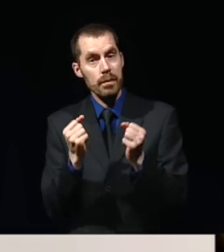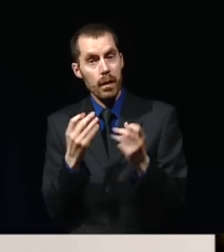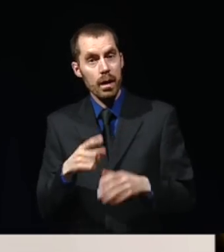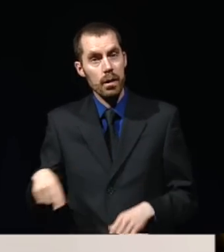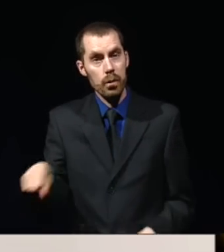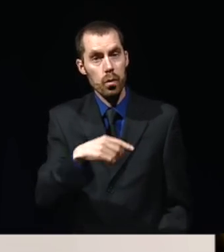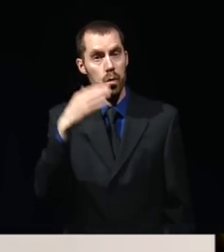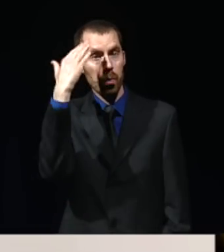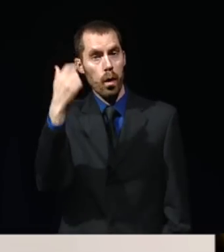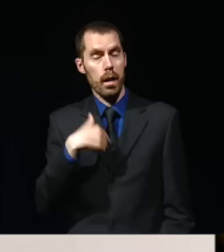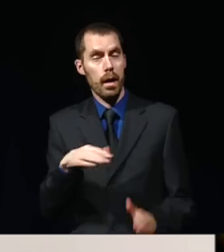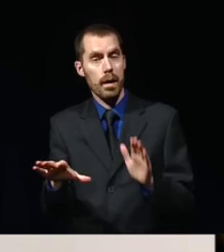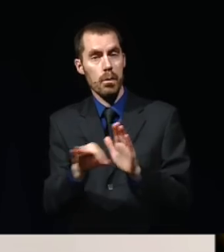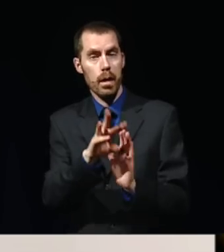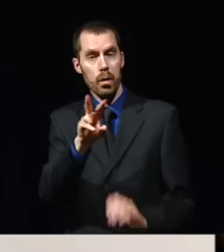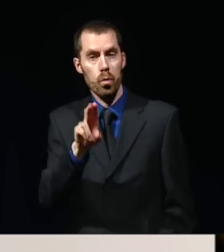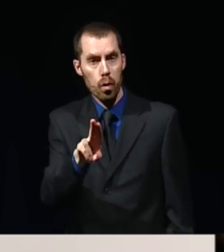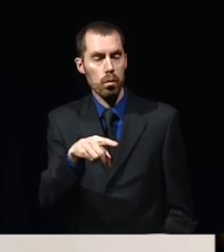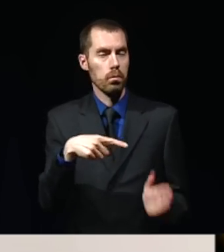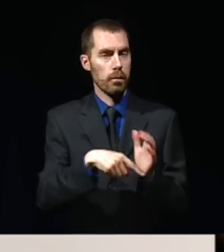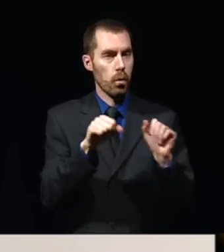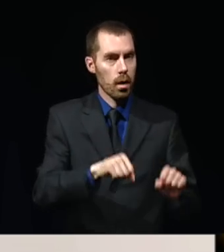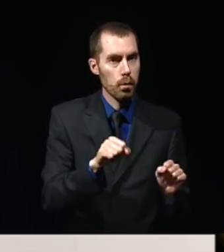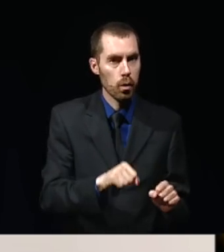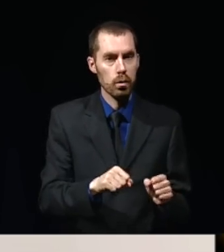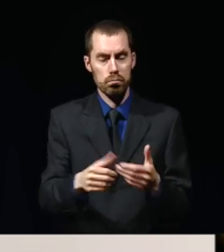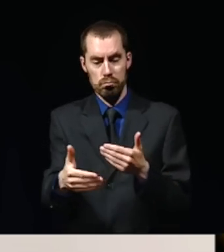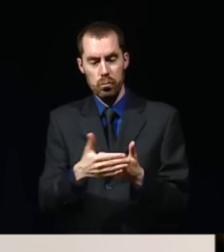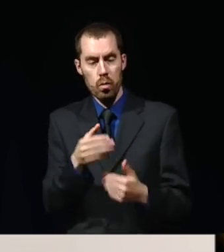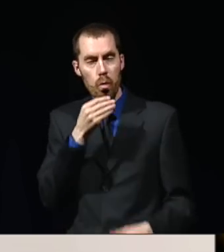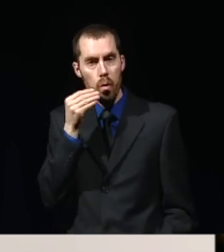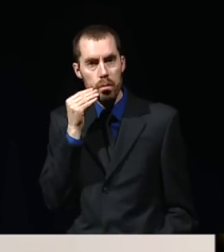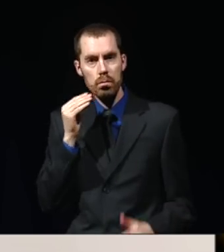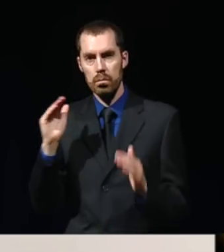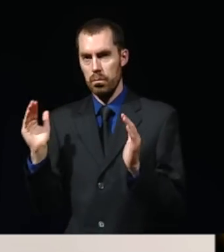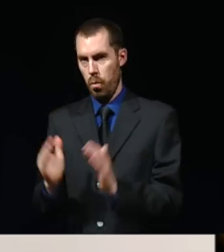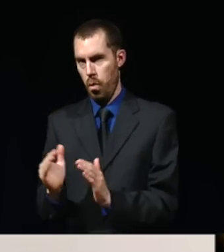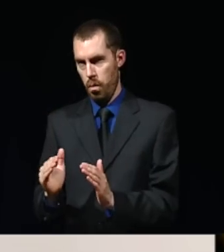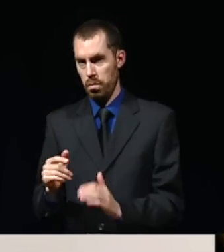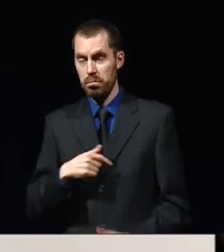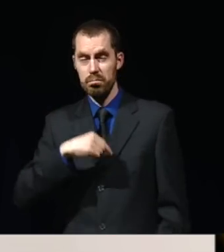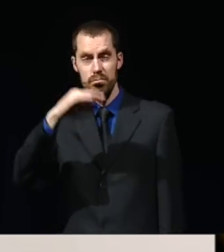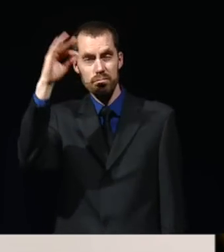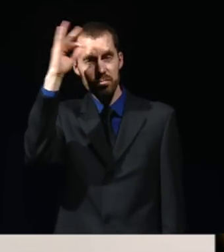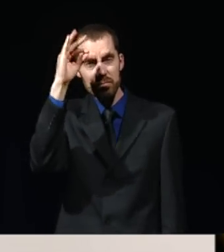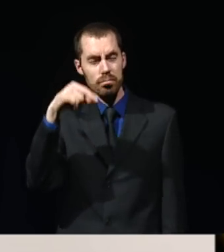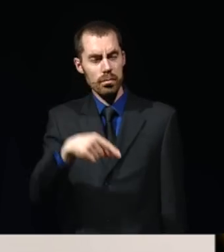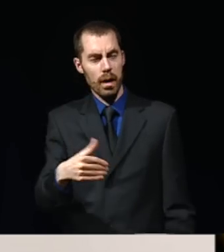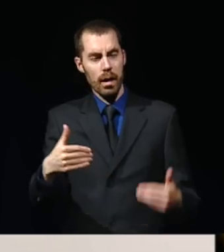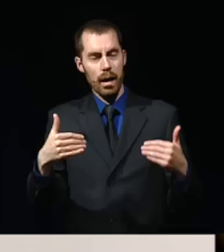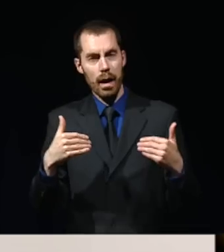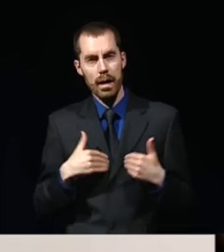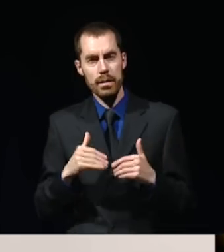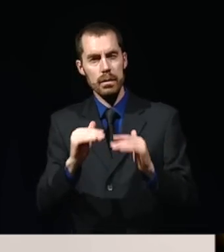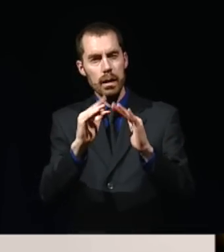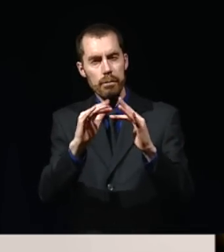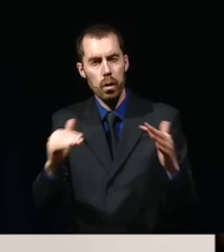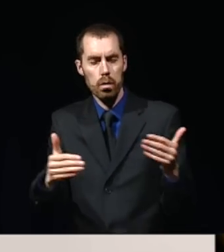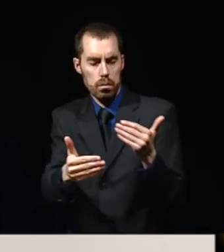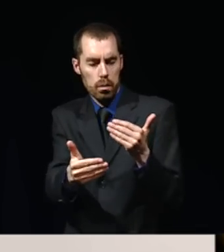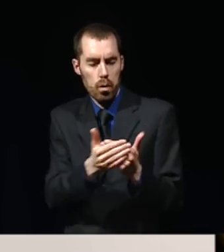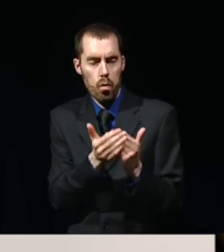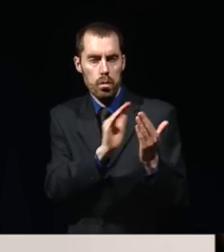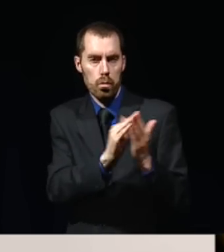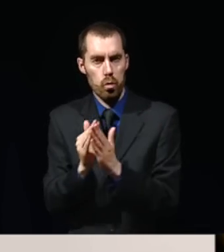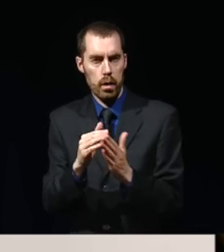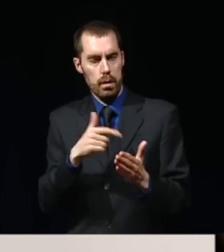WU because it was affordable, close to home, and small in size. Little did I know, I would be embedded into this diverse, tight-knit community I